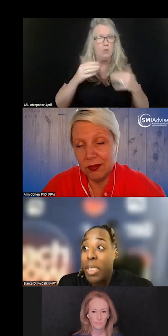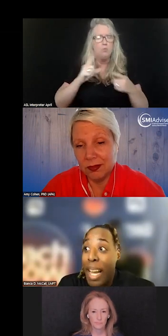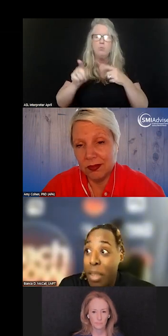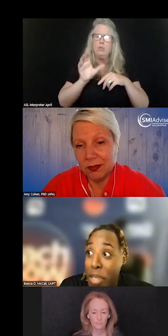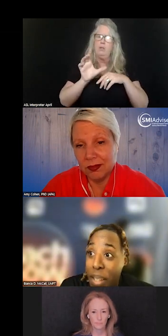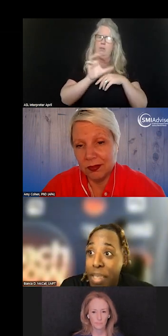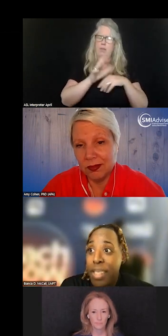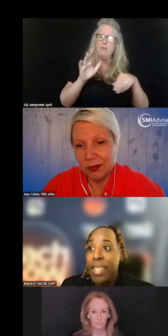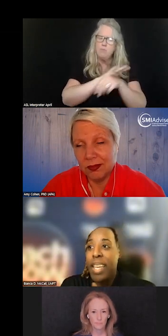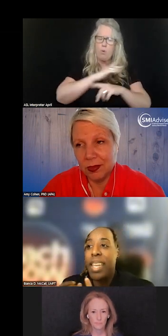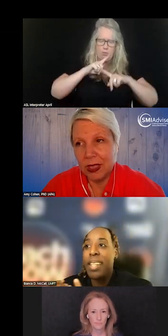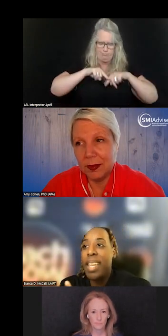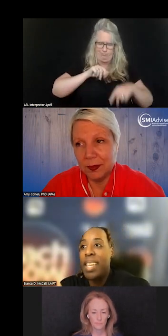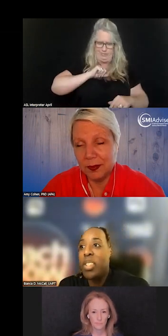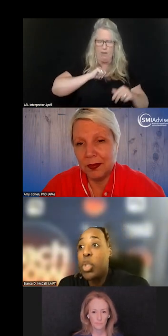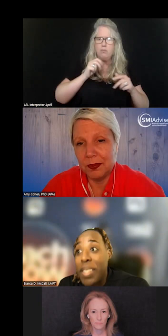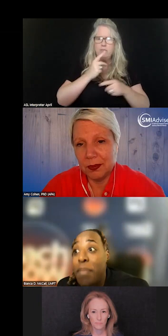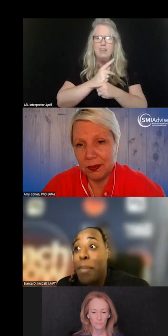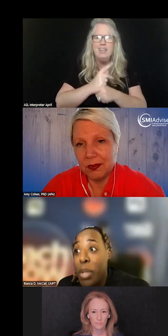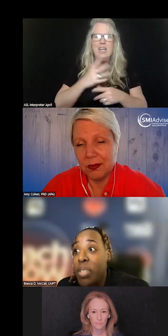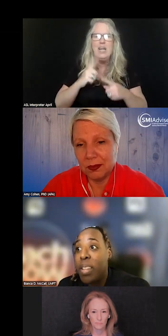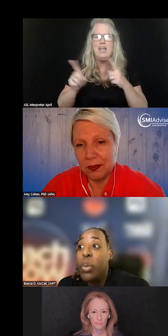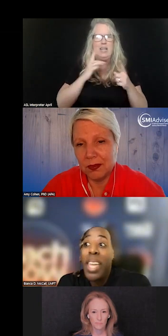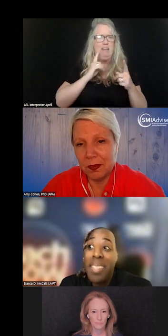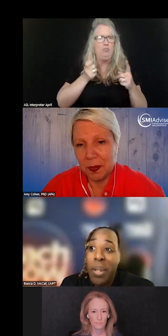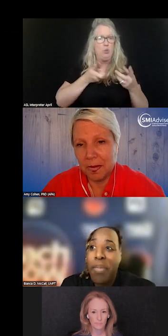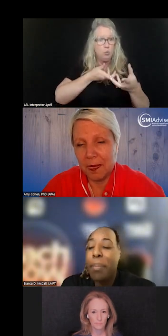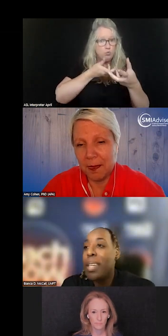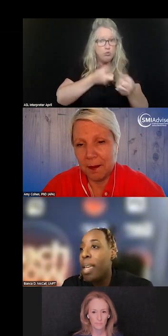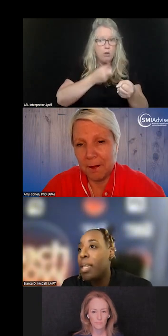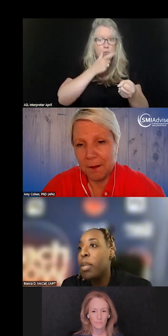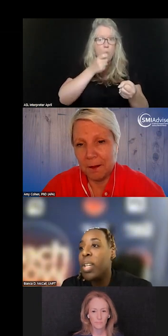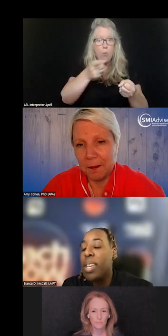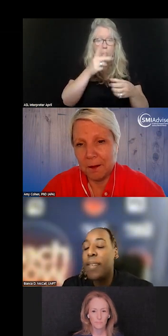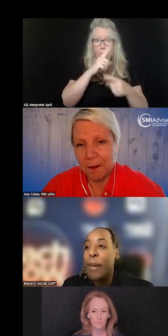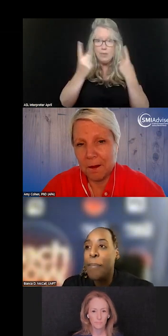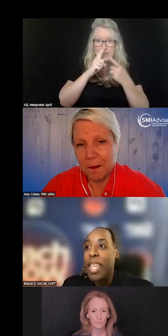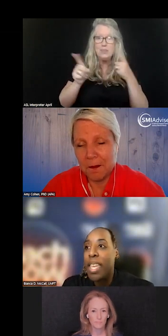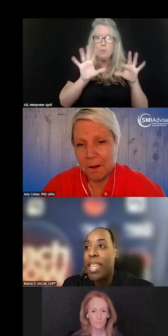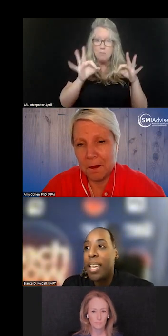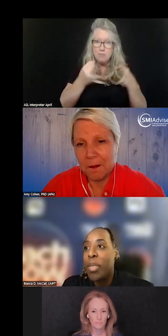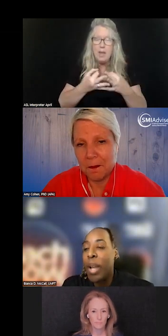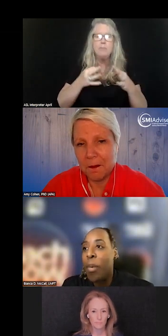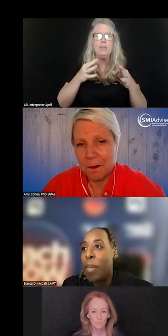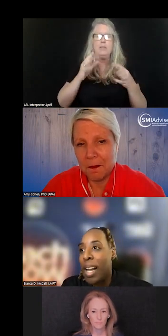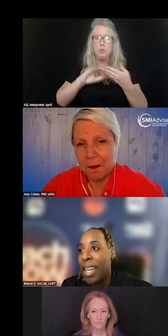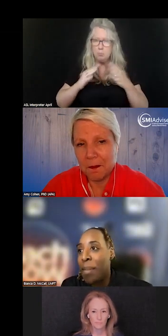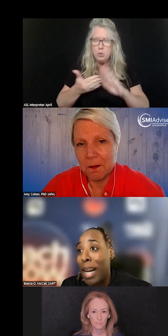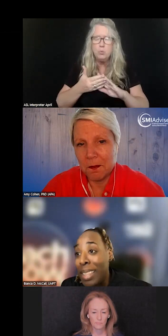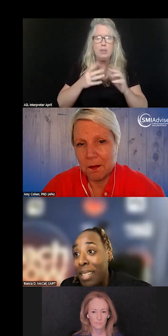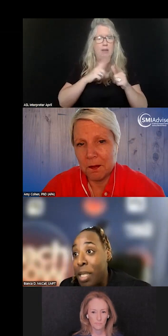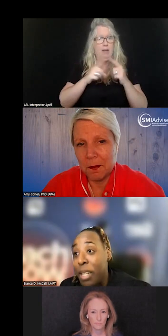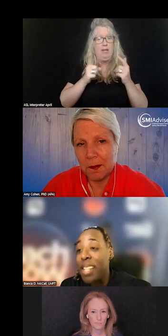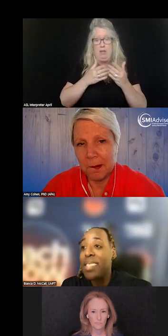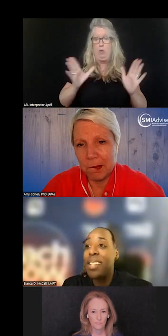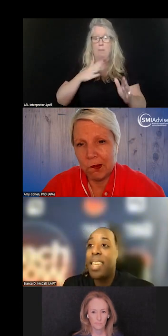overly rely on themselves and trusted members of who they consider family and community. And throughout my